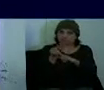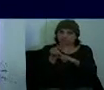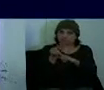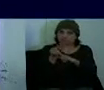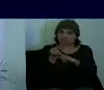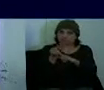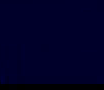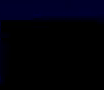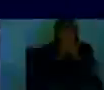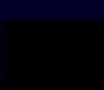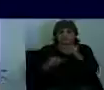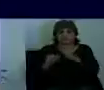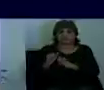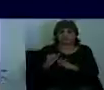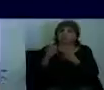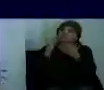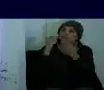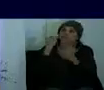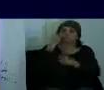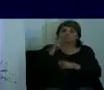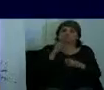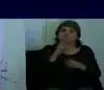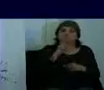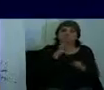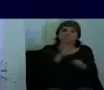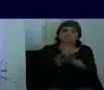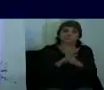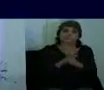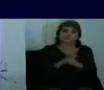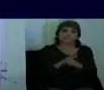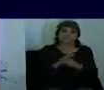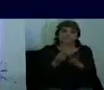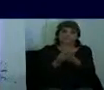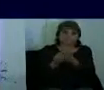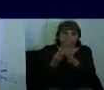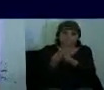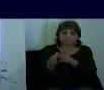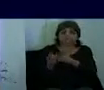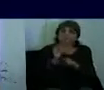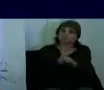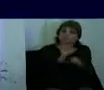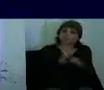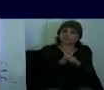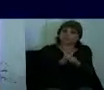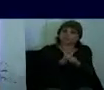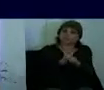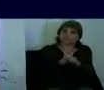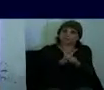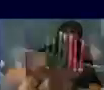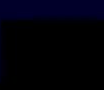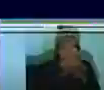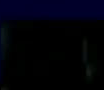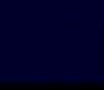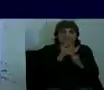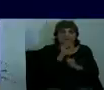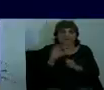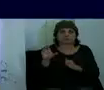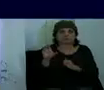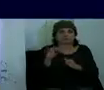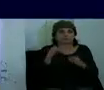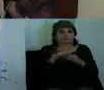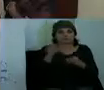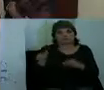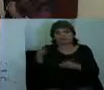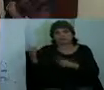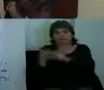We give thanks for the commitments of treasure to our work and for our sharing with MCCs in other